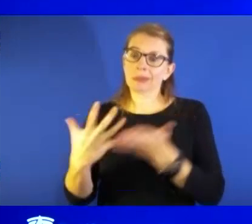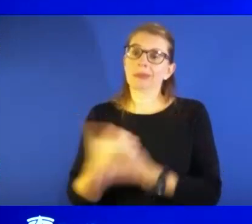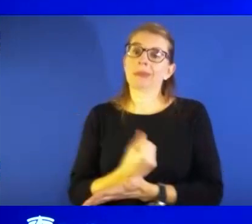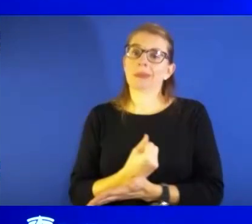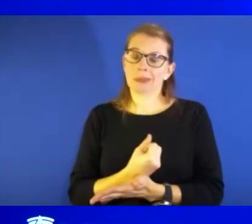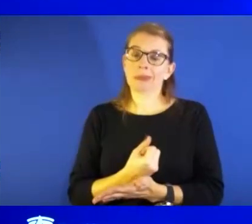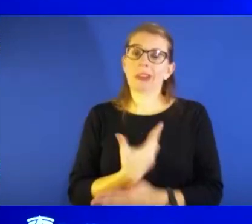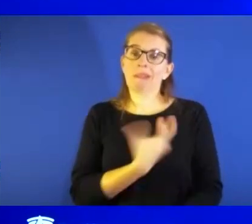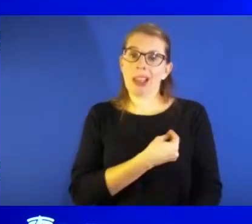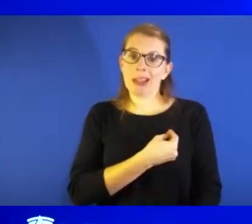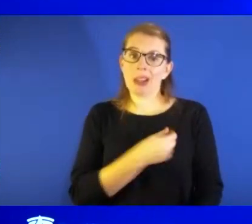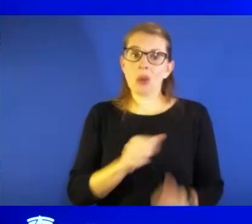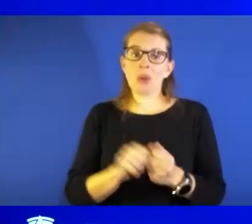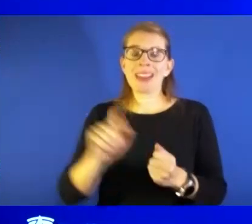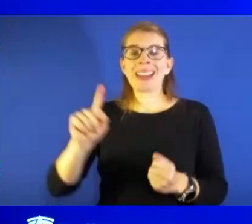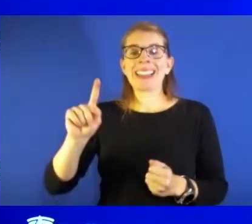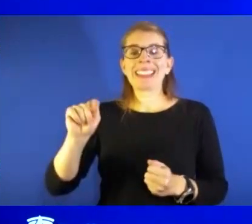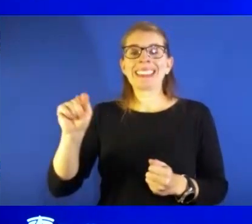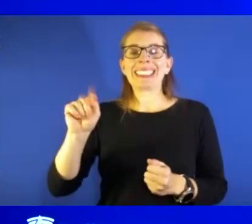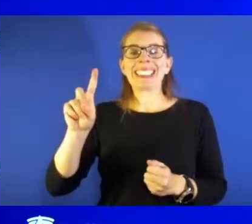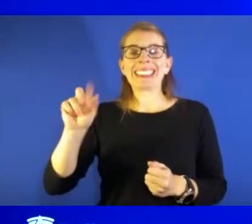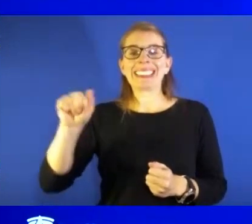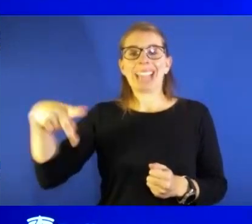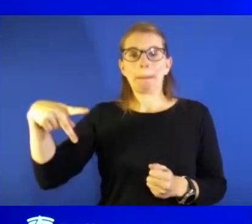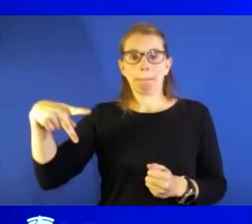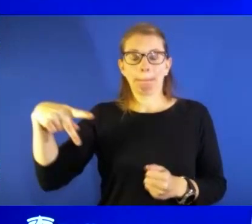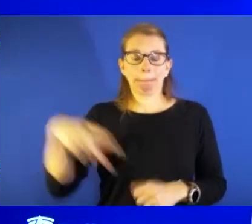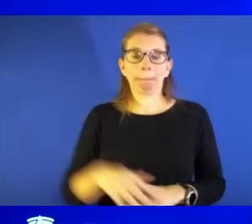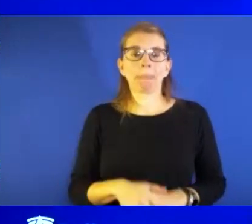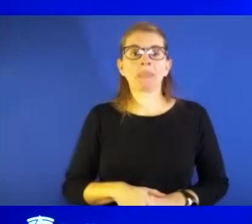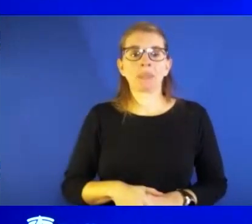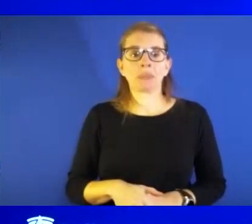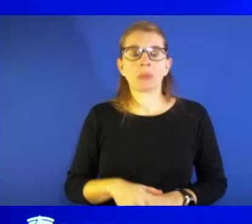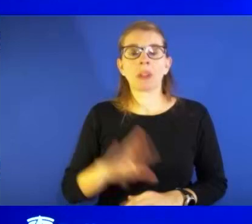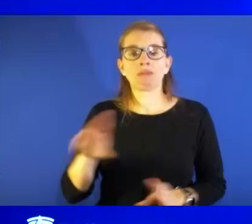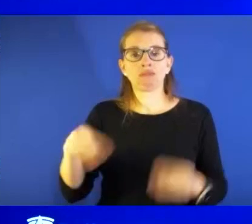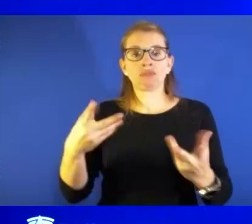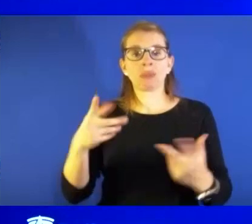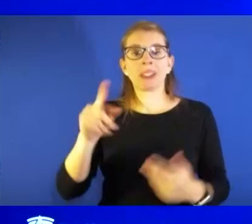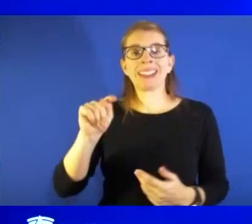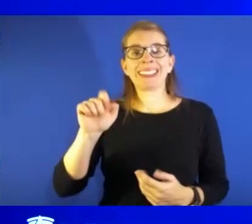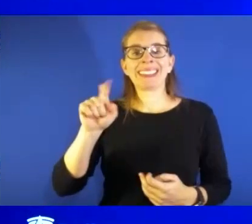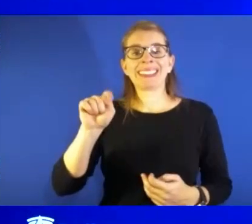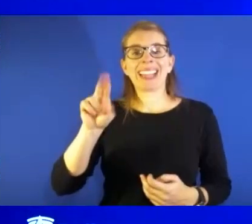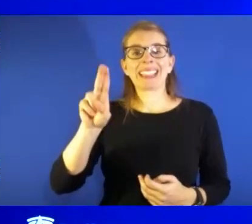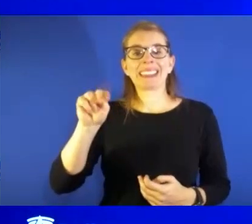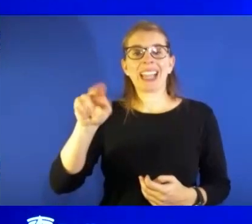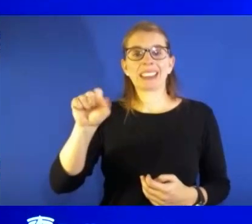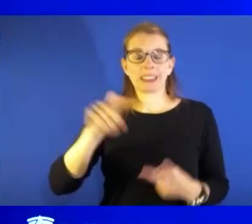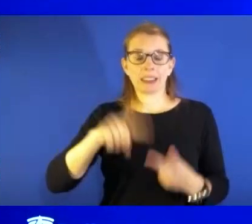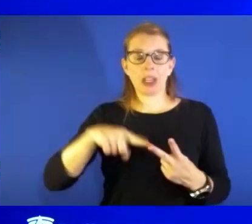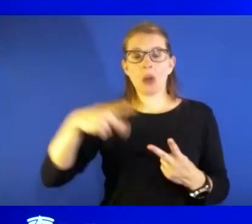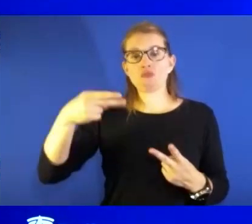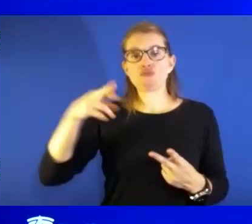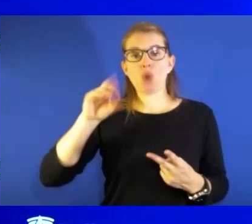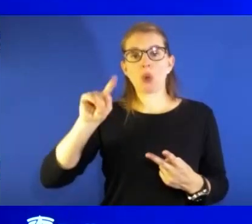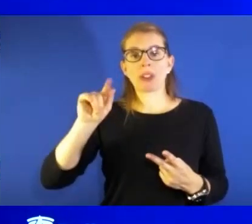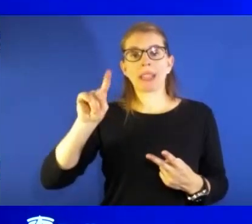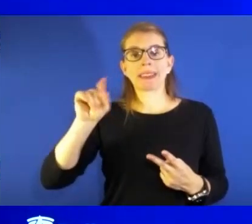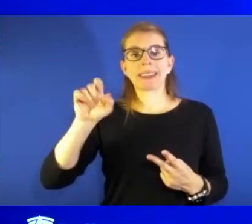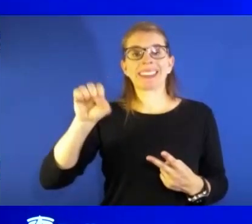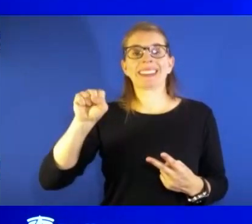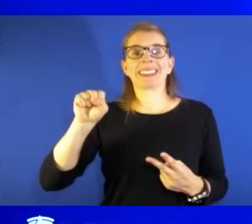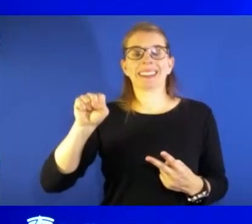vaccinated with Tdap. That will provide your tetanus and pertussis vaccination.